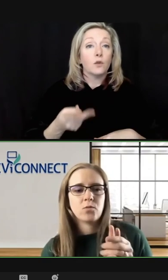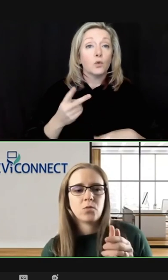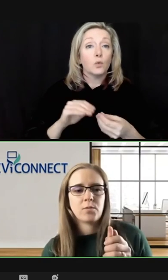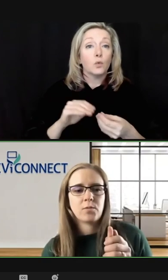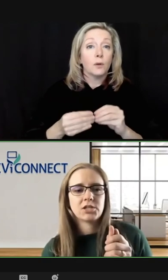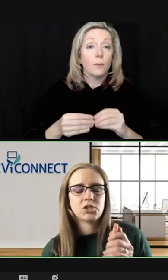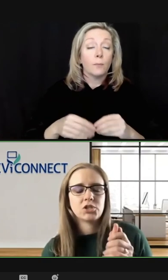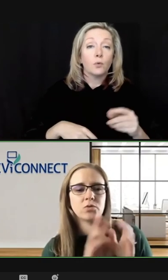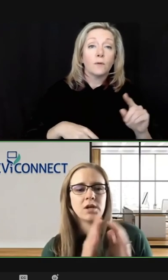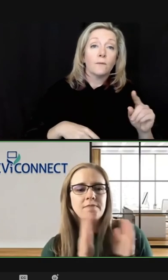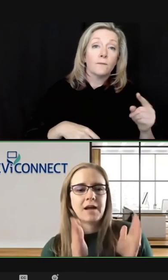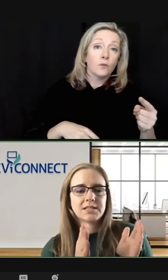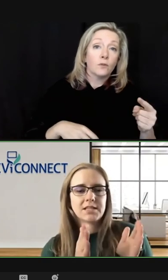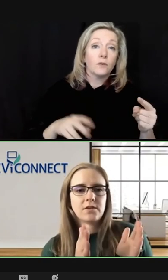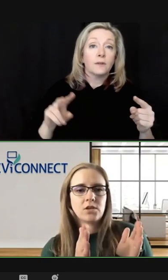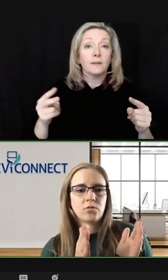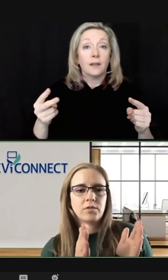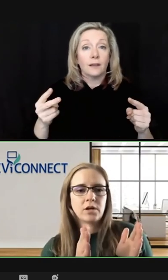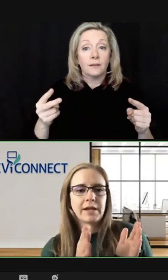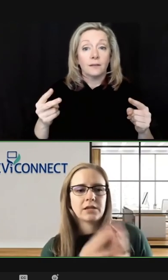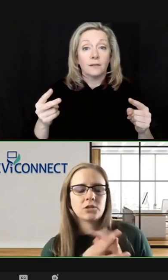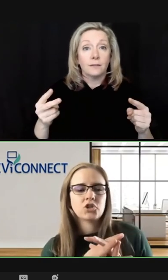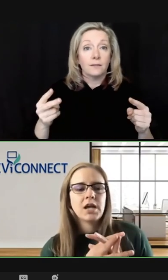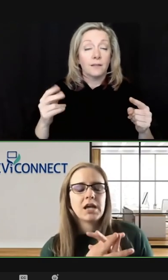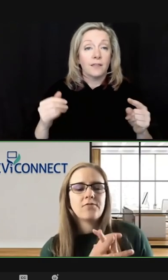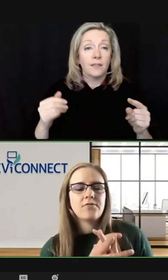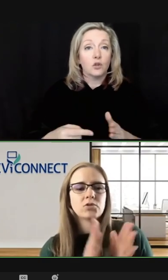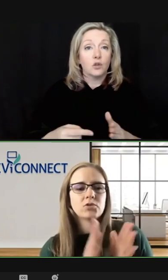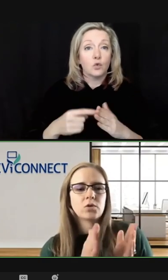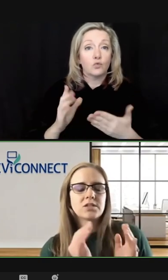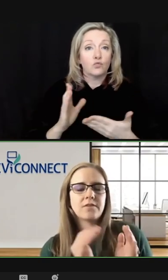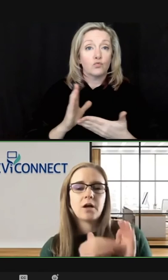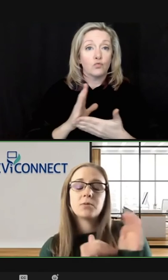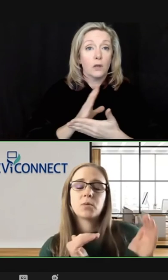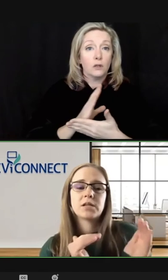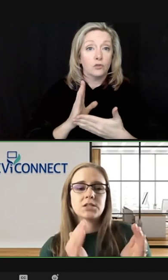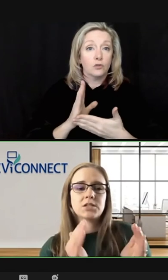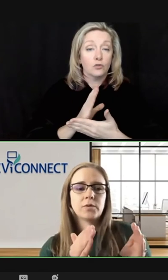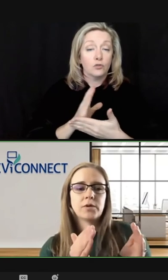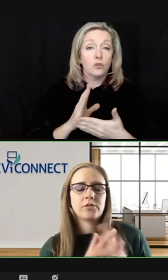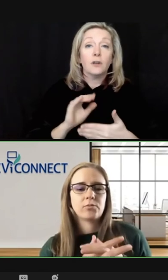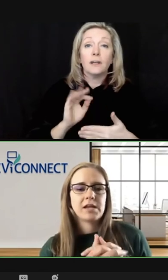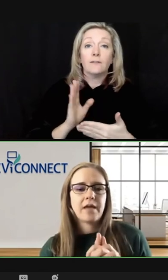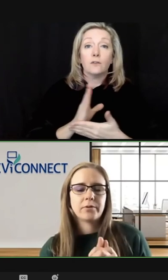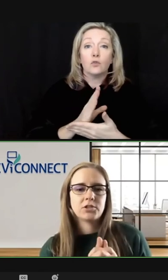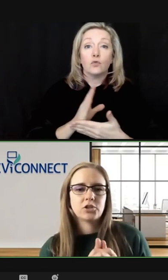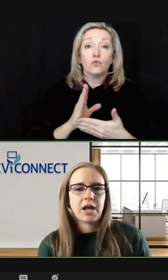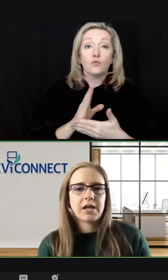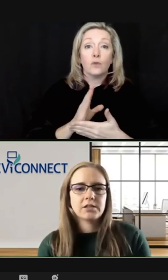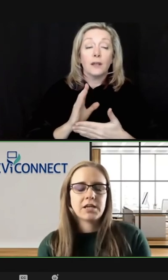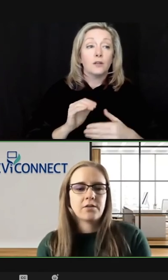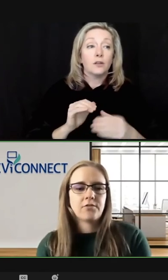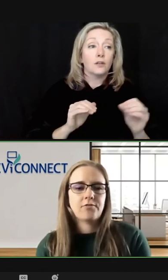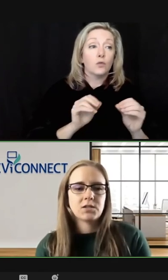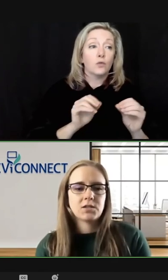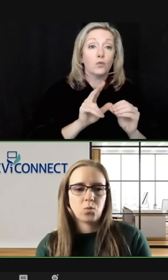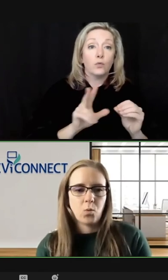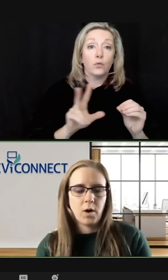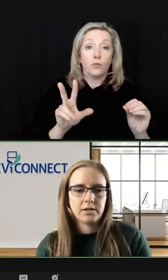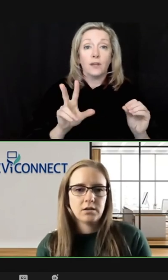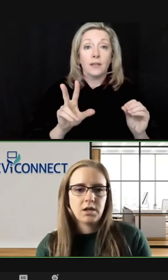From rating 1 and rating 2, that's giving you their range. If those scores fall between a 0 and a 3, that puts your child